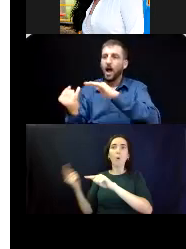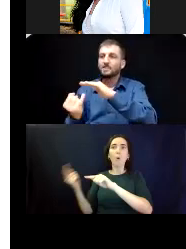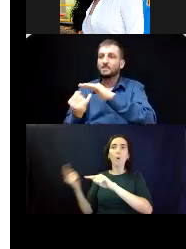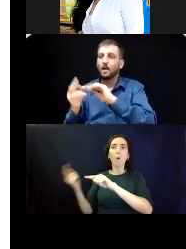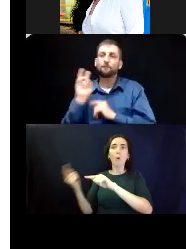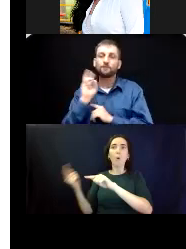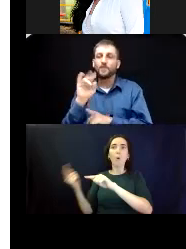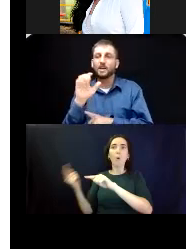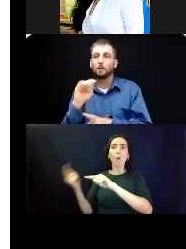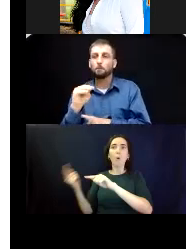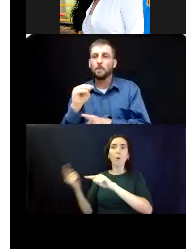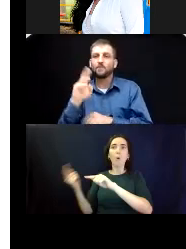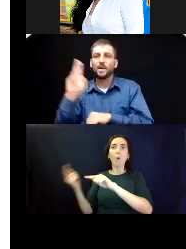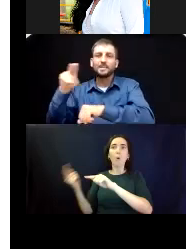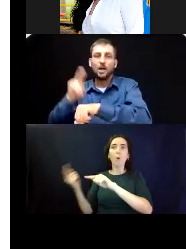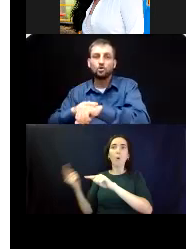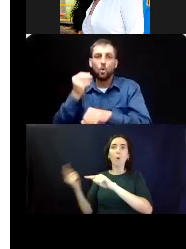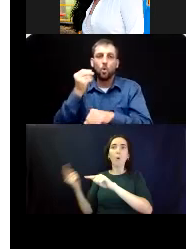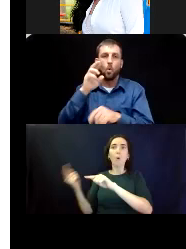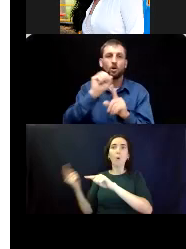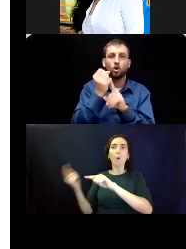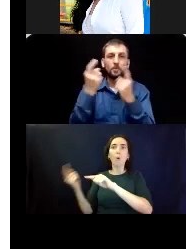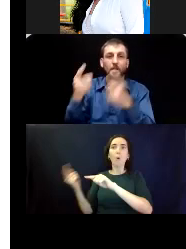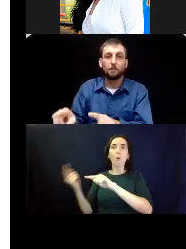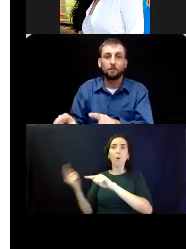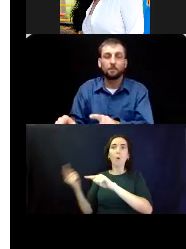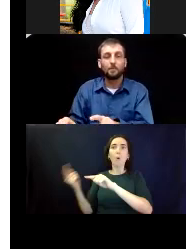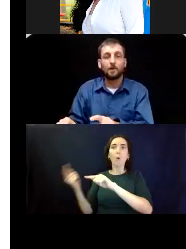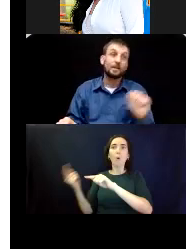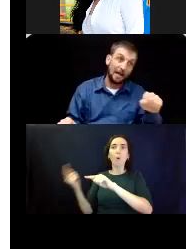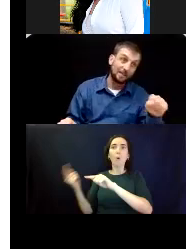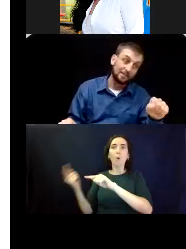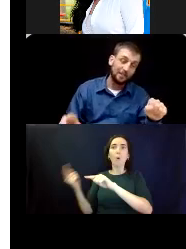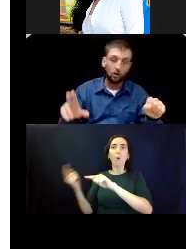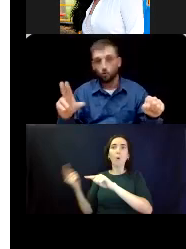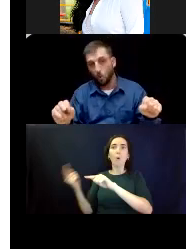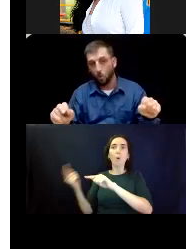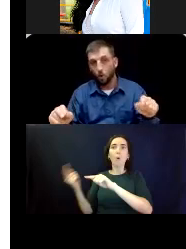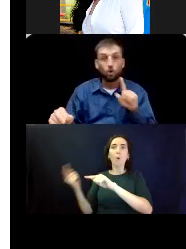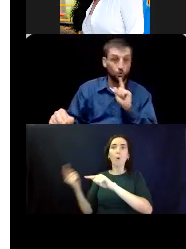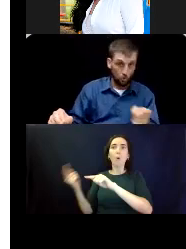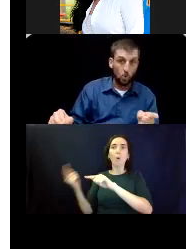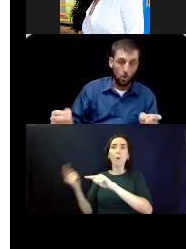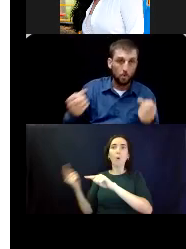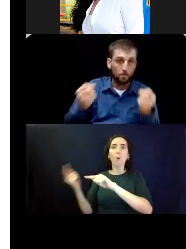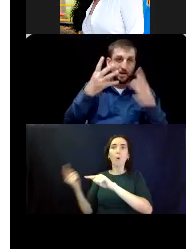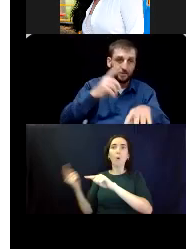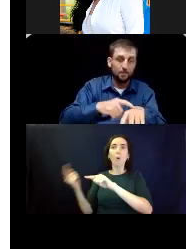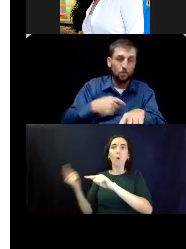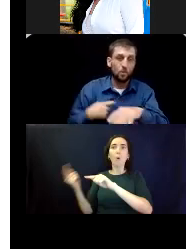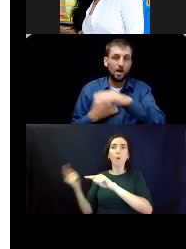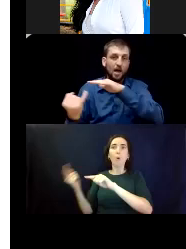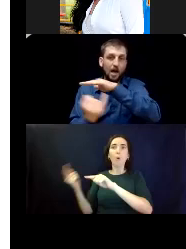circumstance? Yes and no. True, we are far too often isolated, locked away in